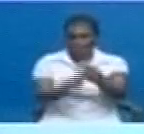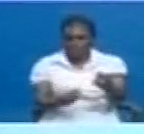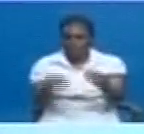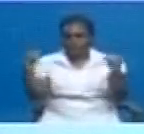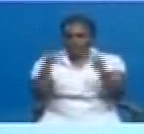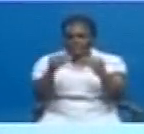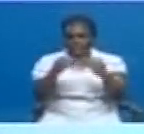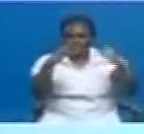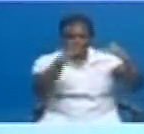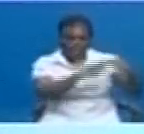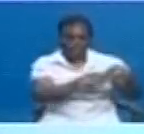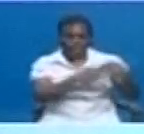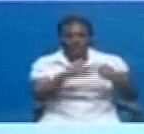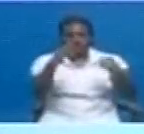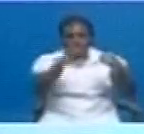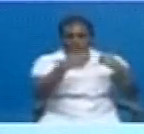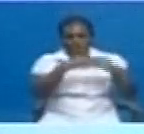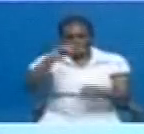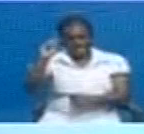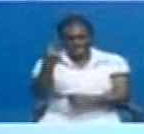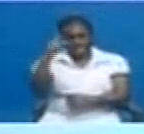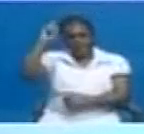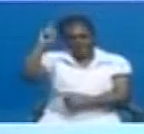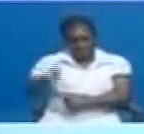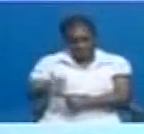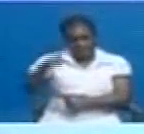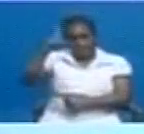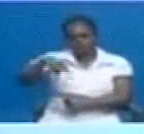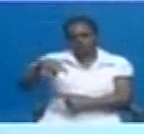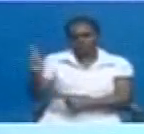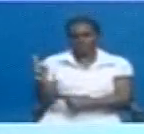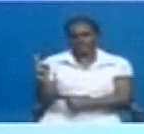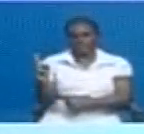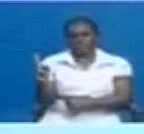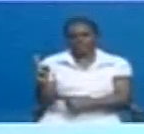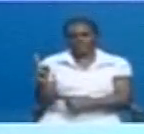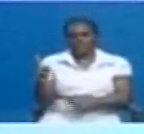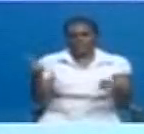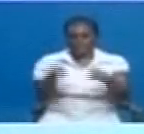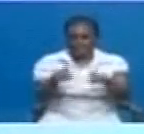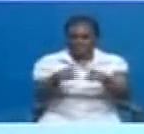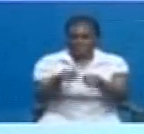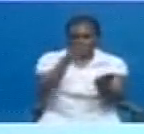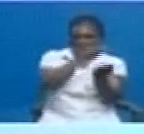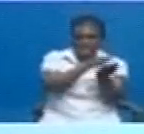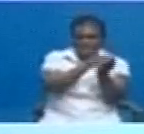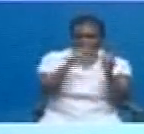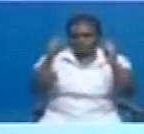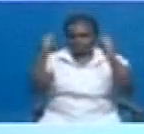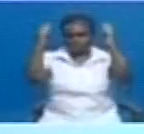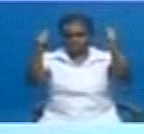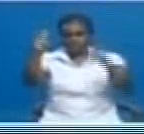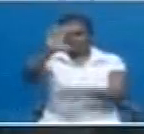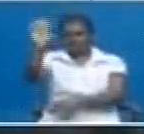on August 8th, where Kenya must beat the hosts to end the season on a higher rank as well as retain the African title.